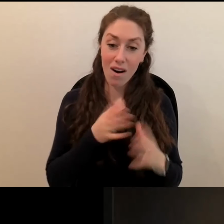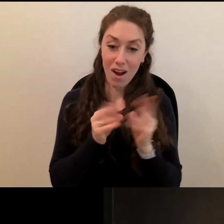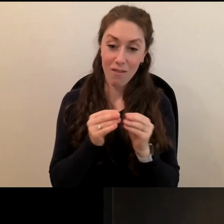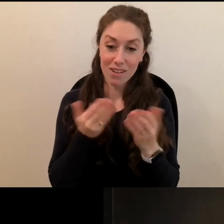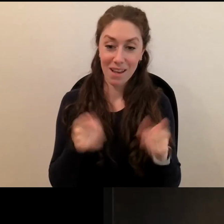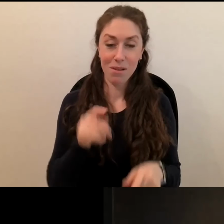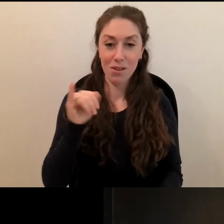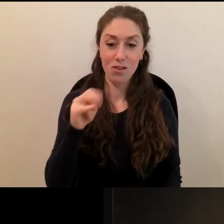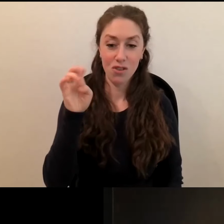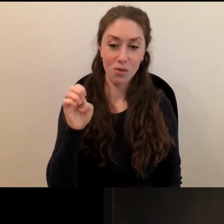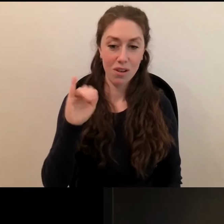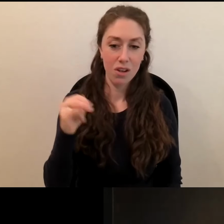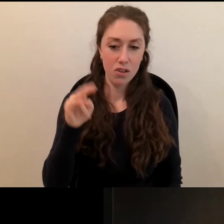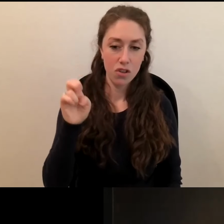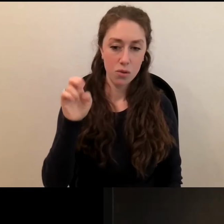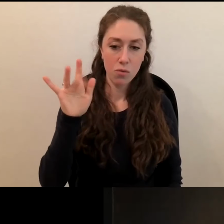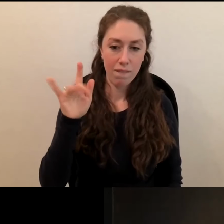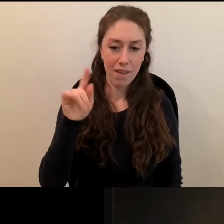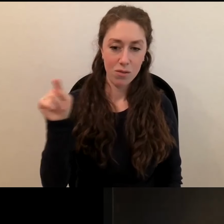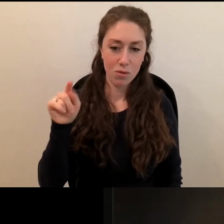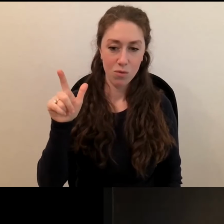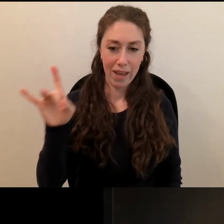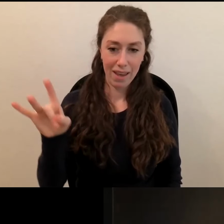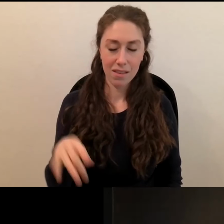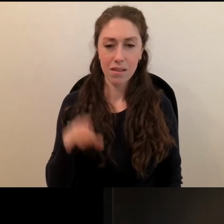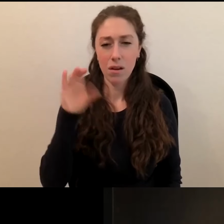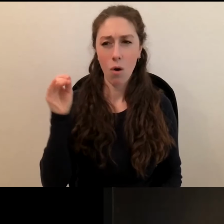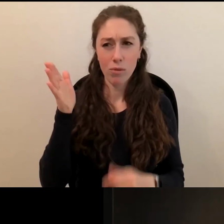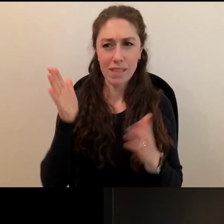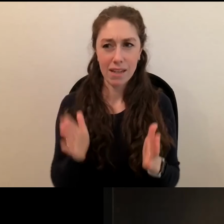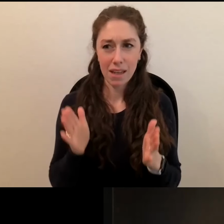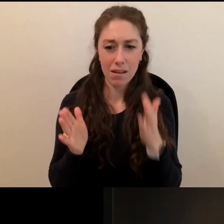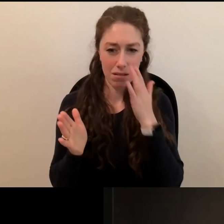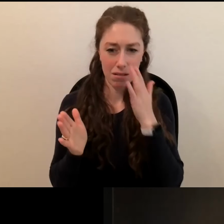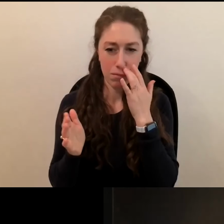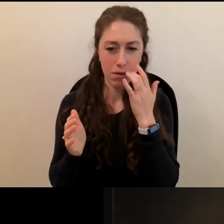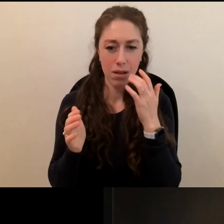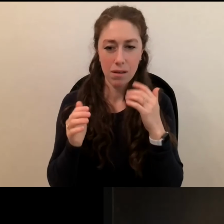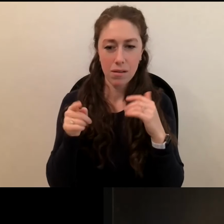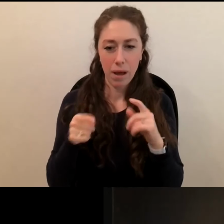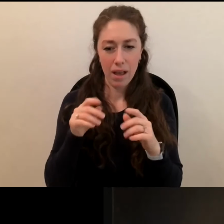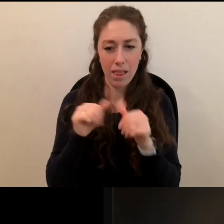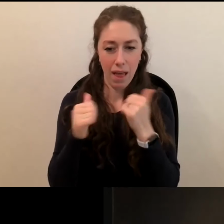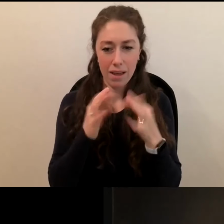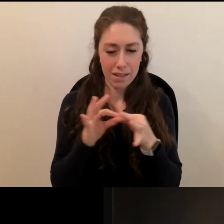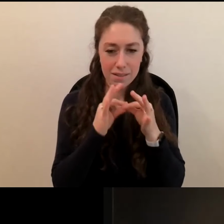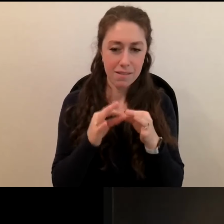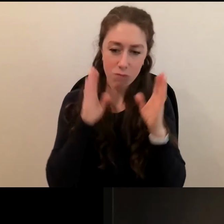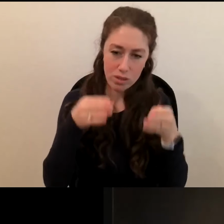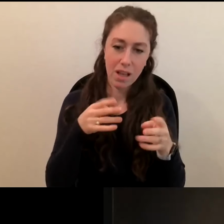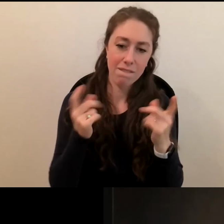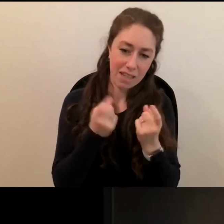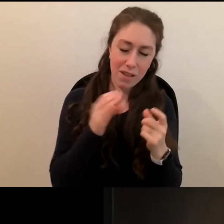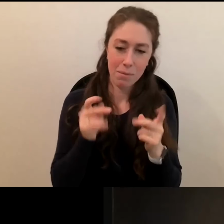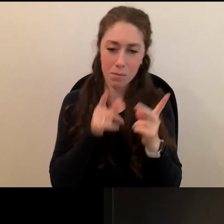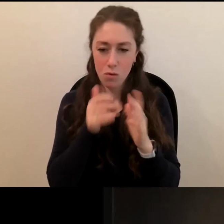It's June 25th to the 28th. It's co-presented by Film Festival Alliance, which focuses on festivals and the people who run them, and Art